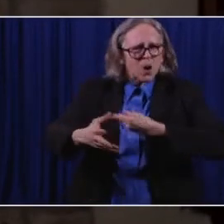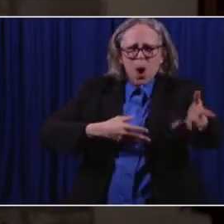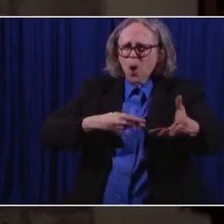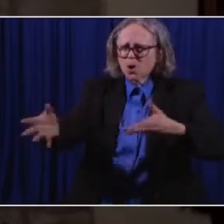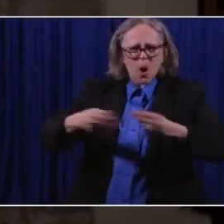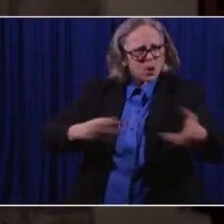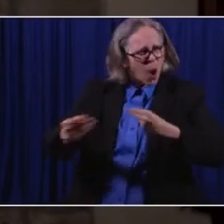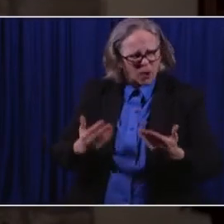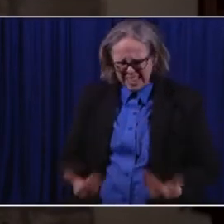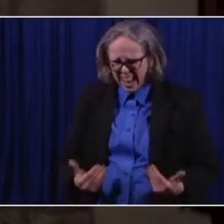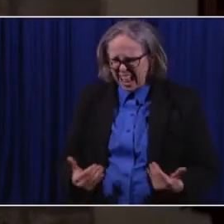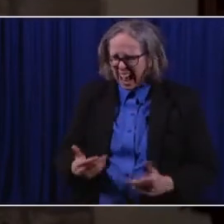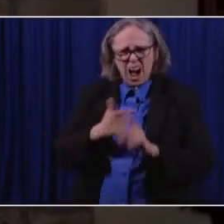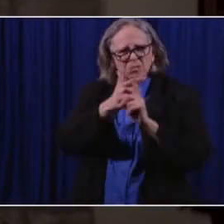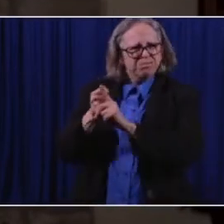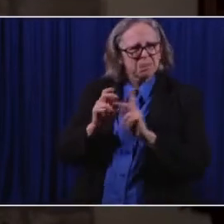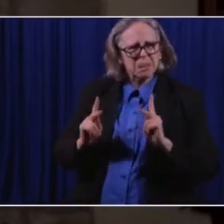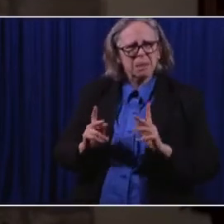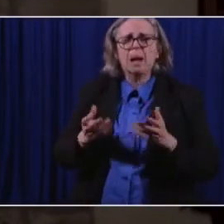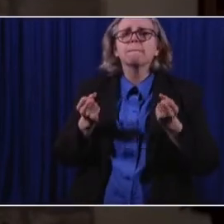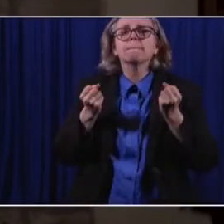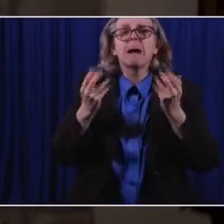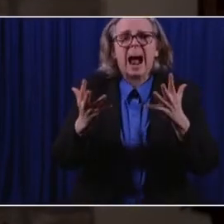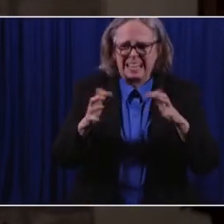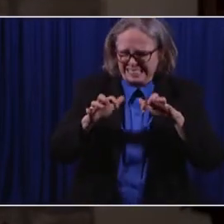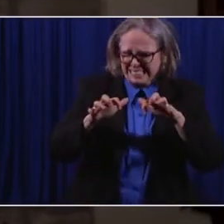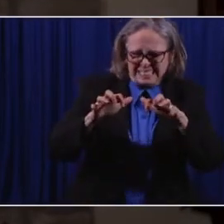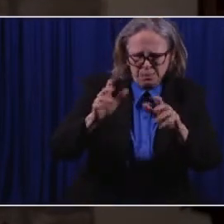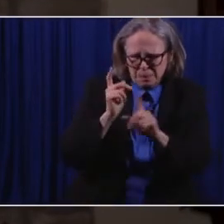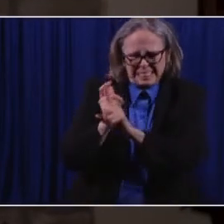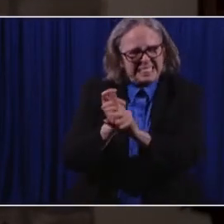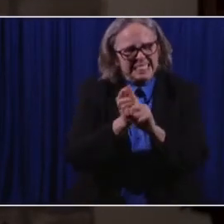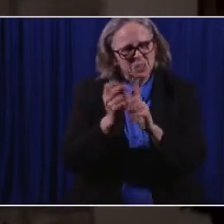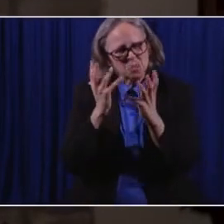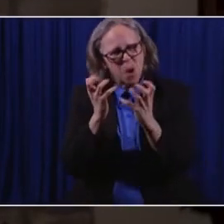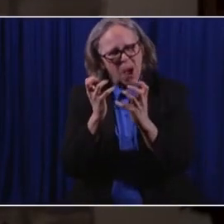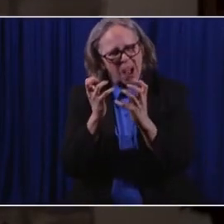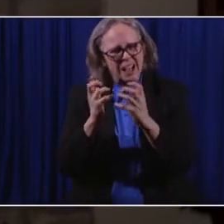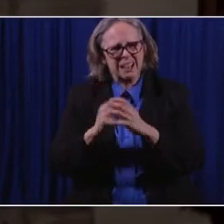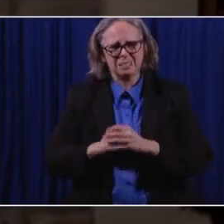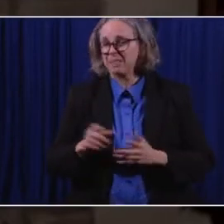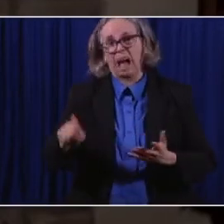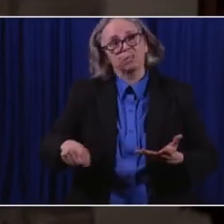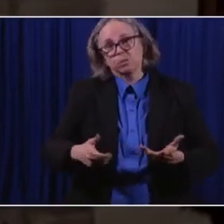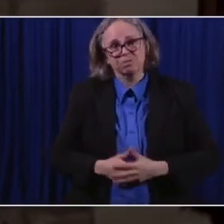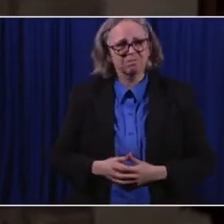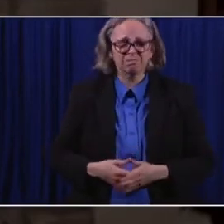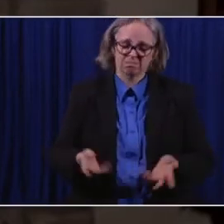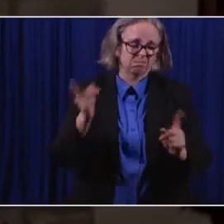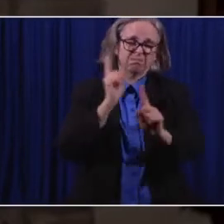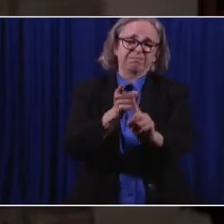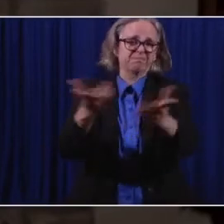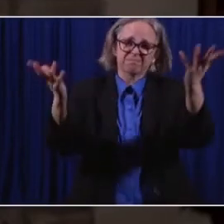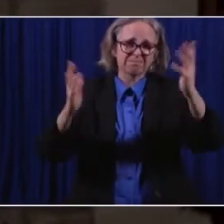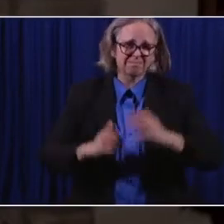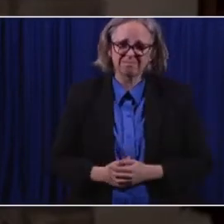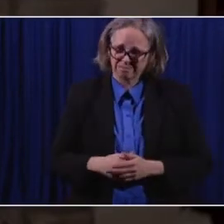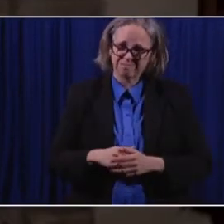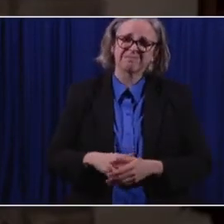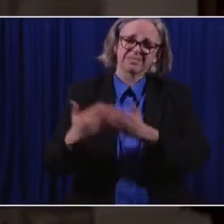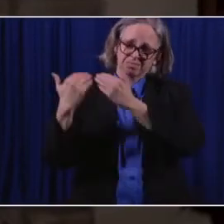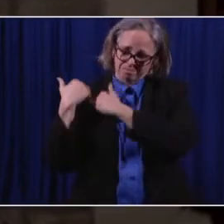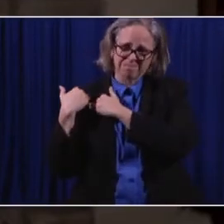as quick as we can and get them into the priority groups that have been set. That's what our job is. And look,